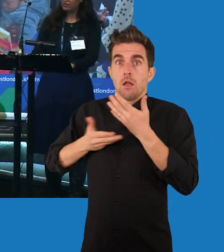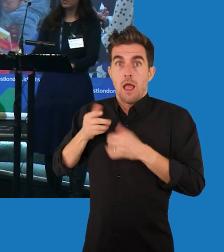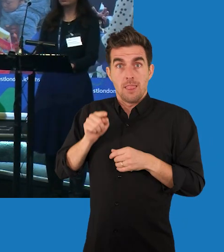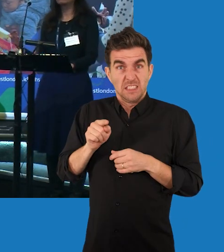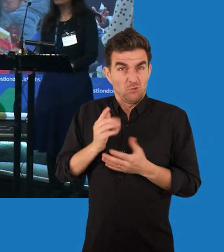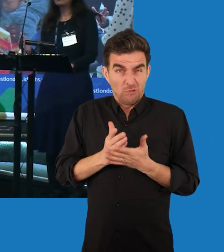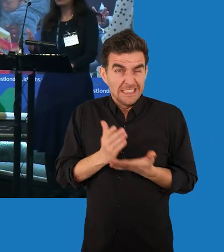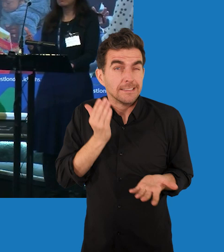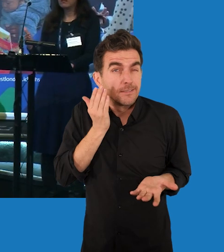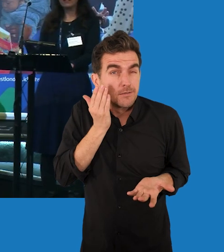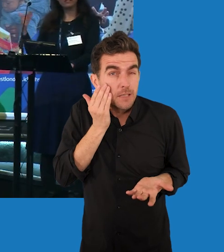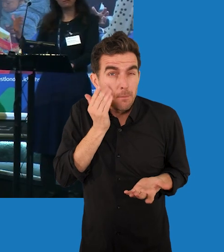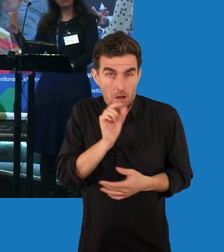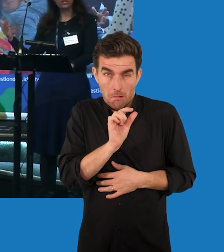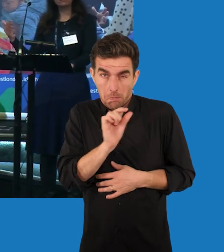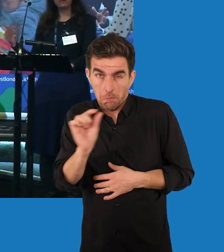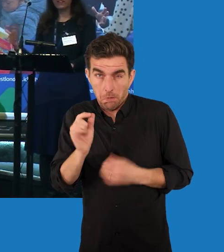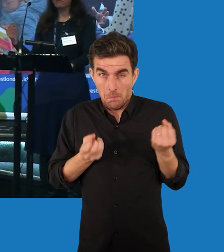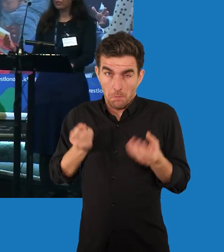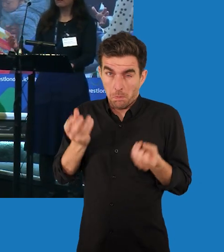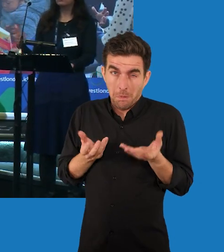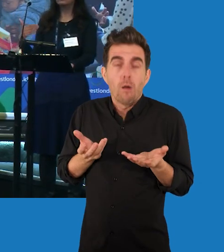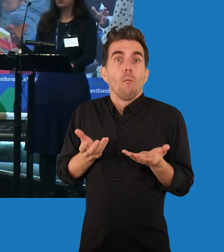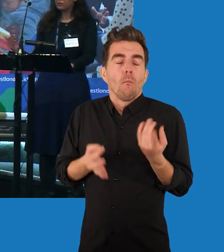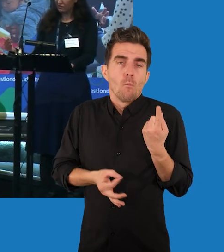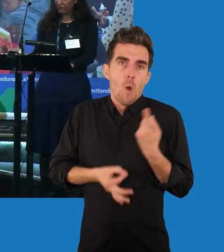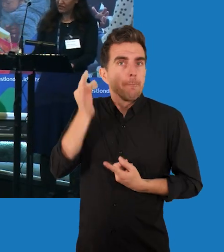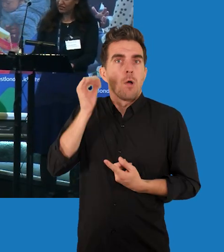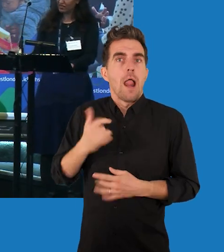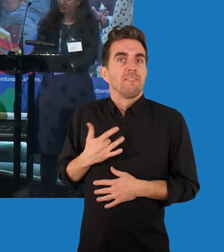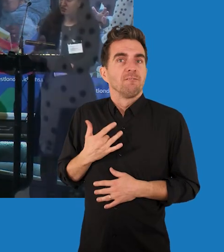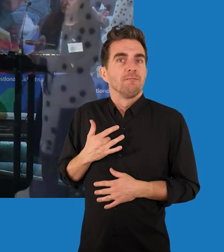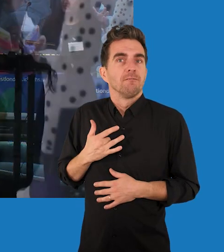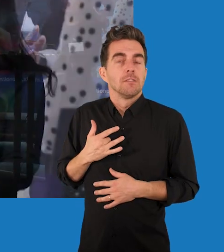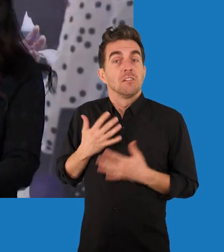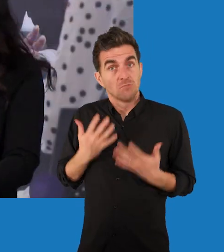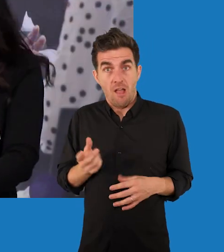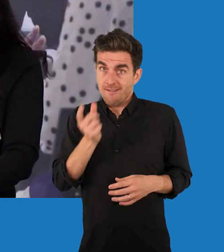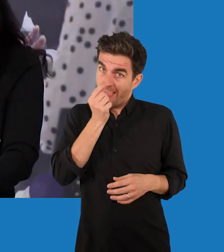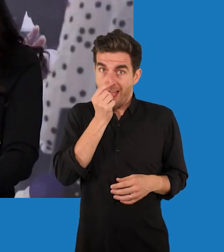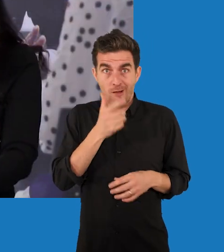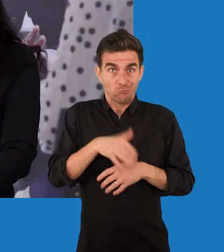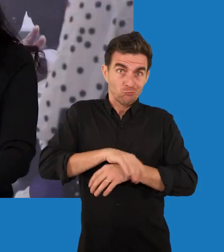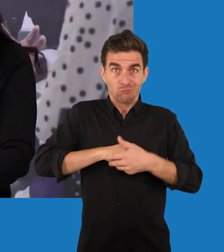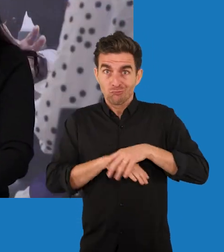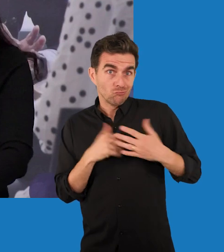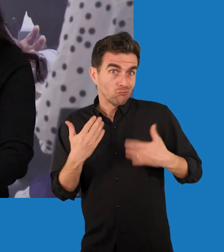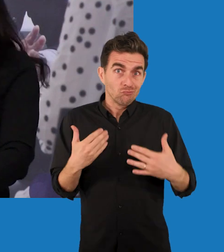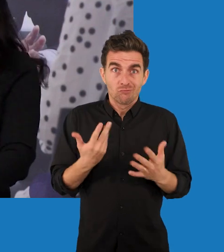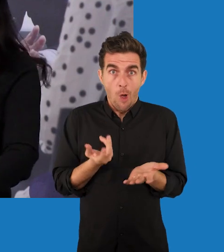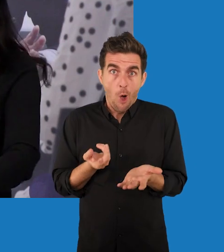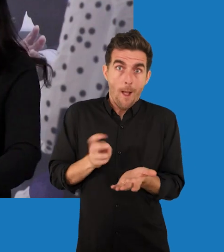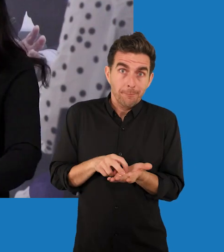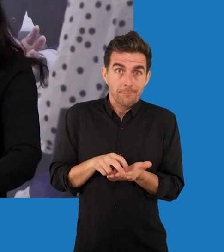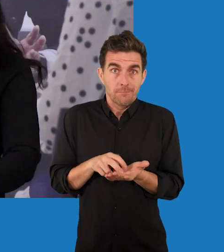reported that this equipment has just, they're simple things, but they have enormously raised her standard of living, because she's now able to manage to do